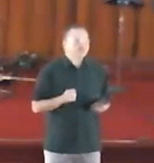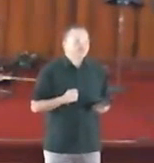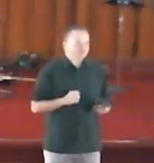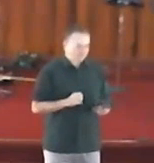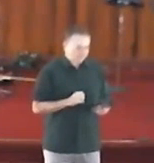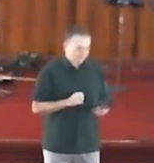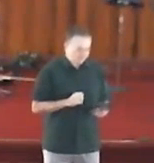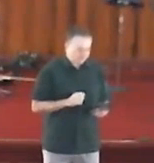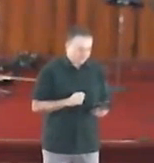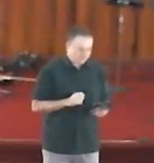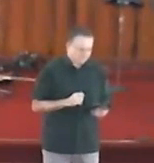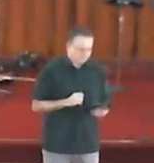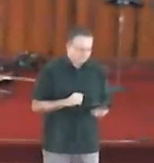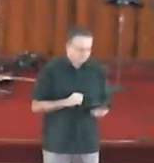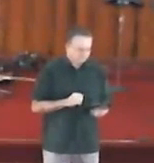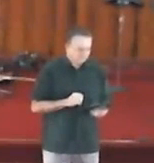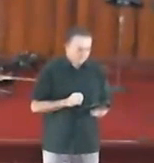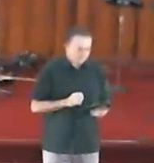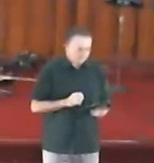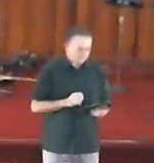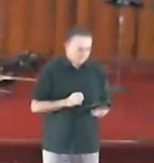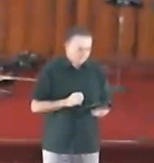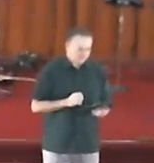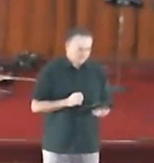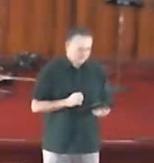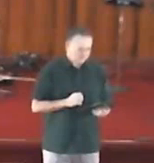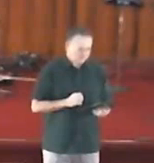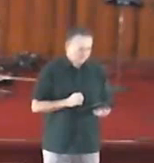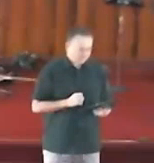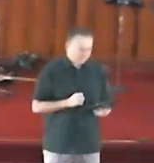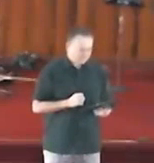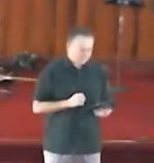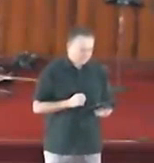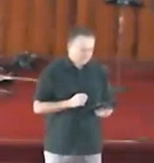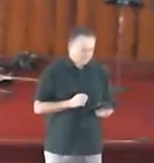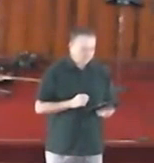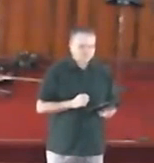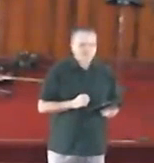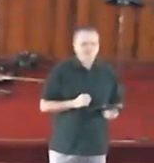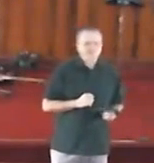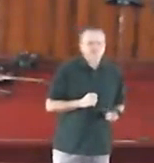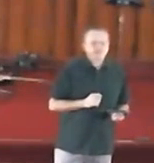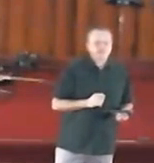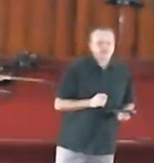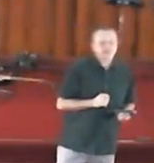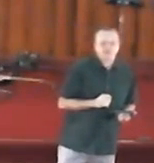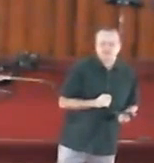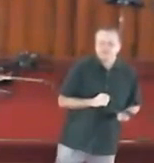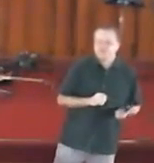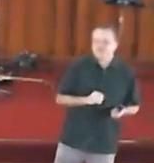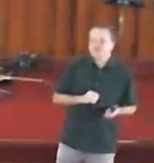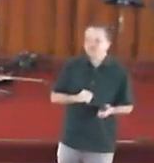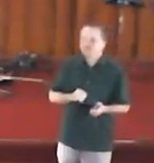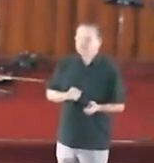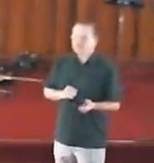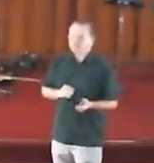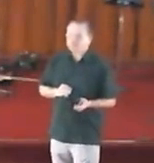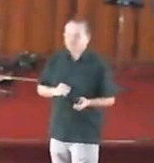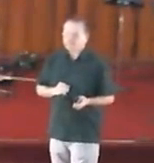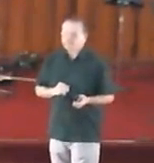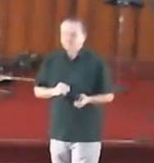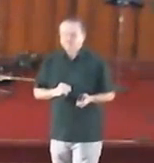de Dios. Now let's turn to Acts chapter 19 and we can see another city where Paul came and worked in the power of God.